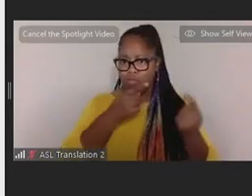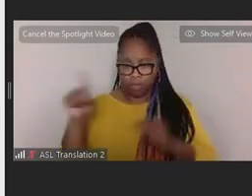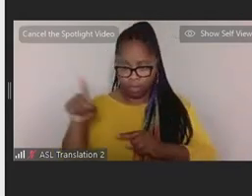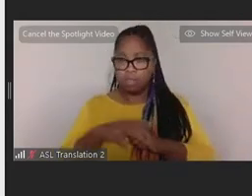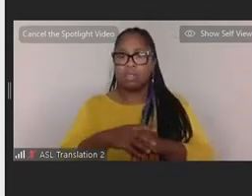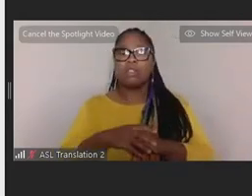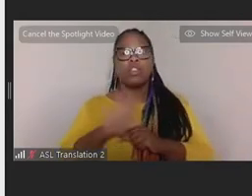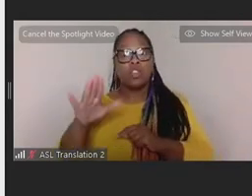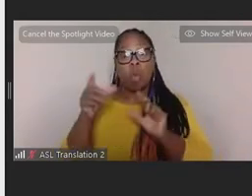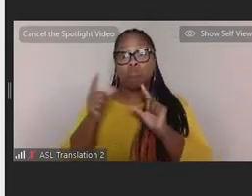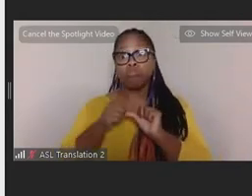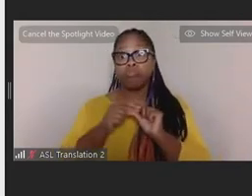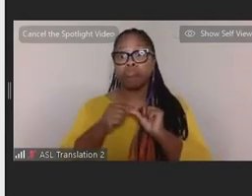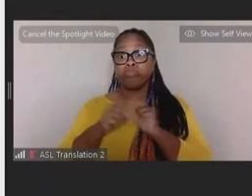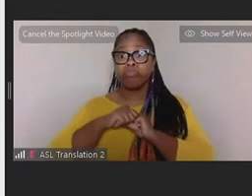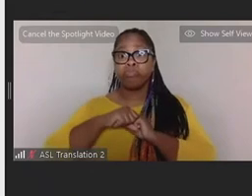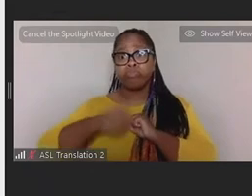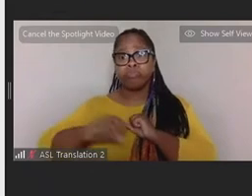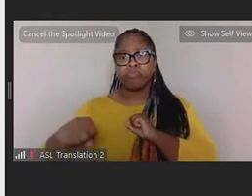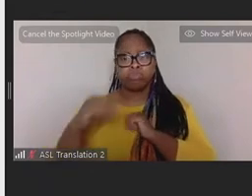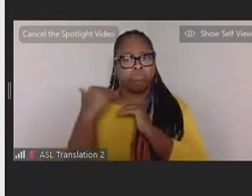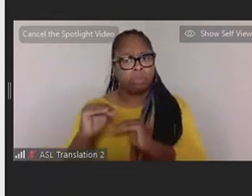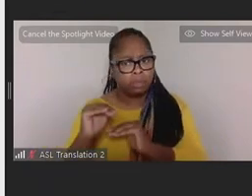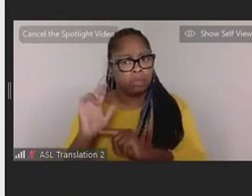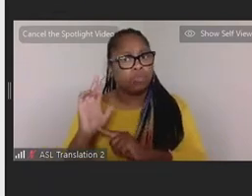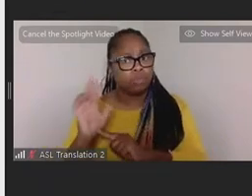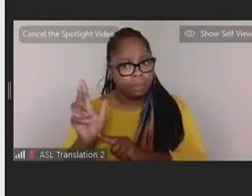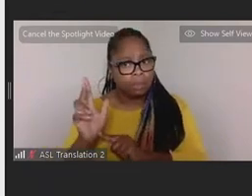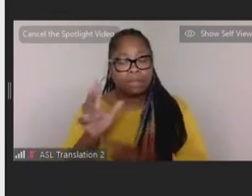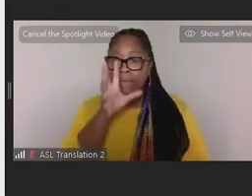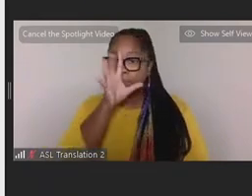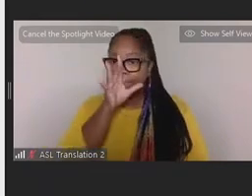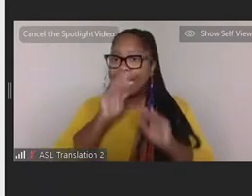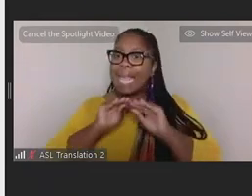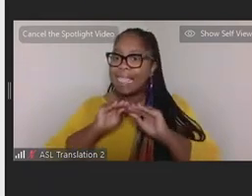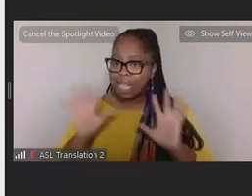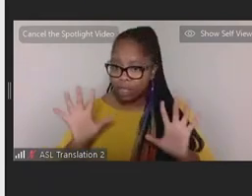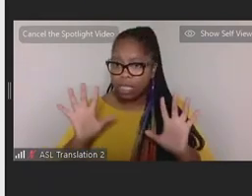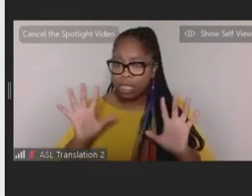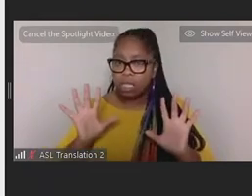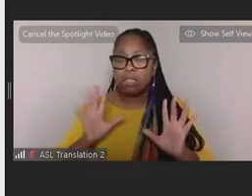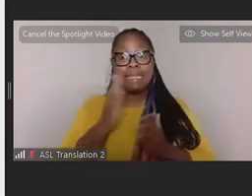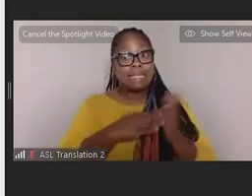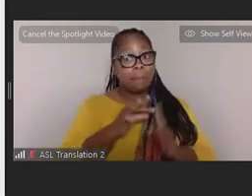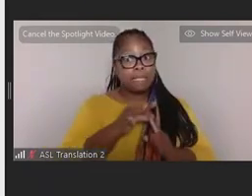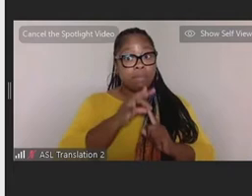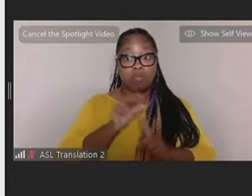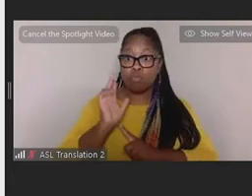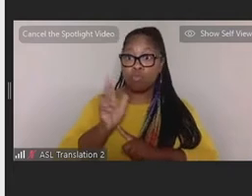limit your remarks to 3 minutes. Speak clearly into your microphone. There are a few exceptions to the 3 minute time